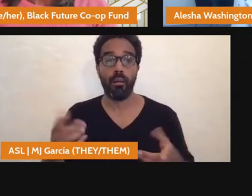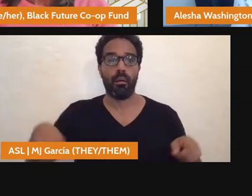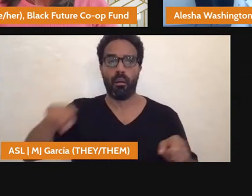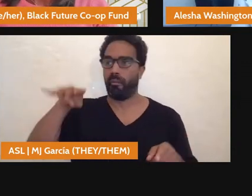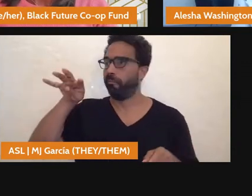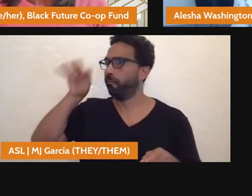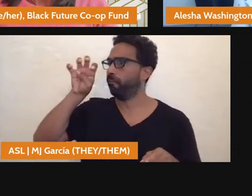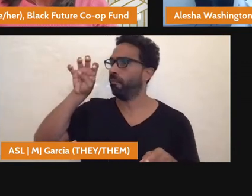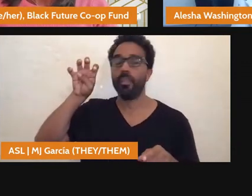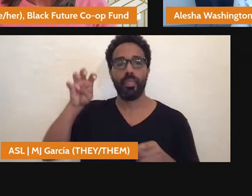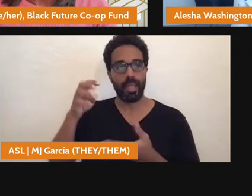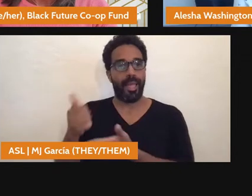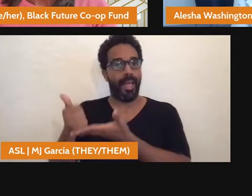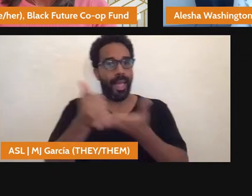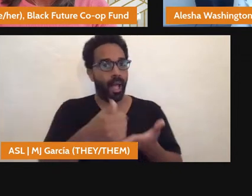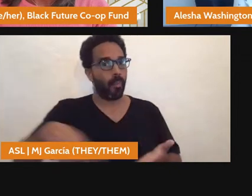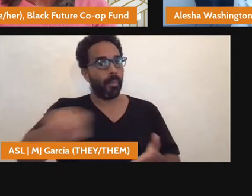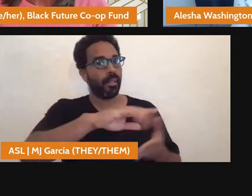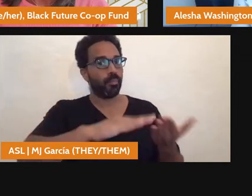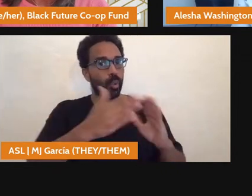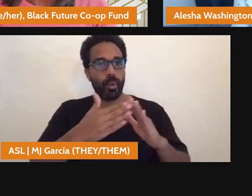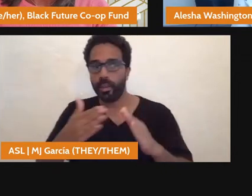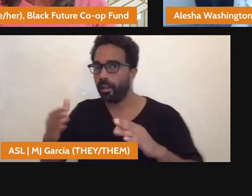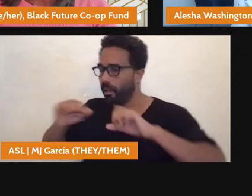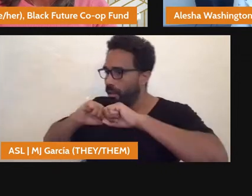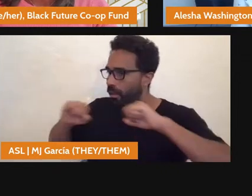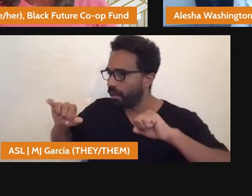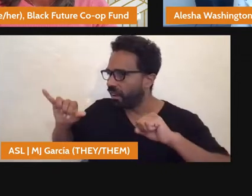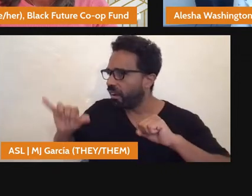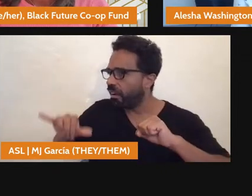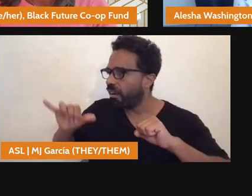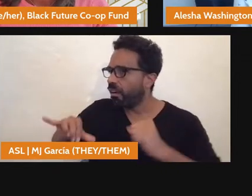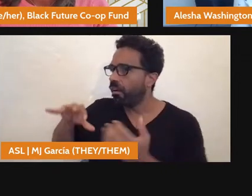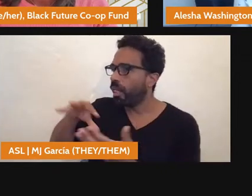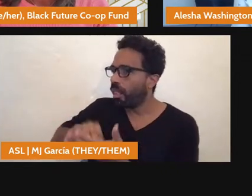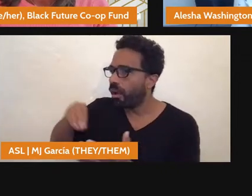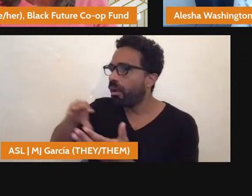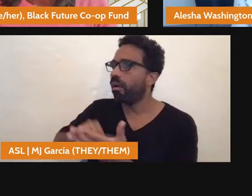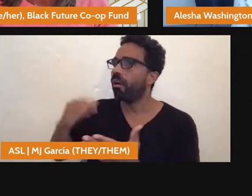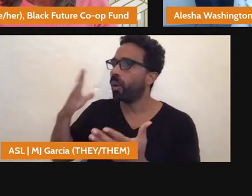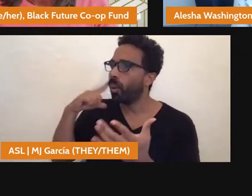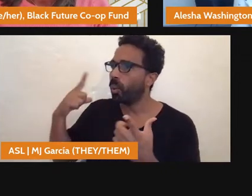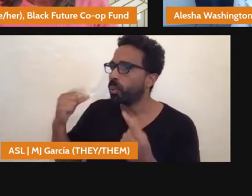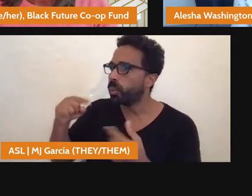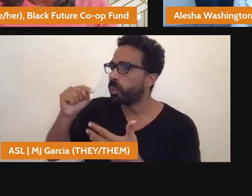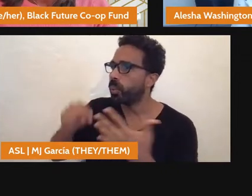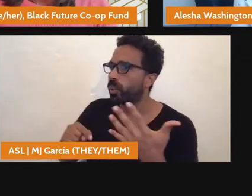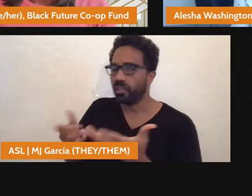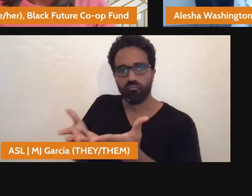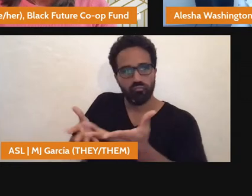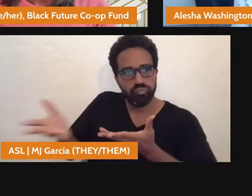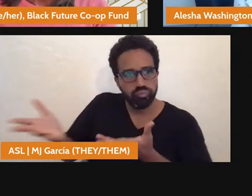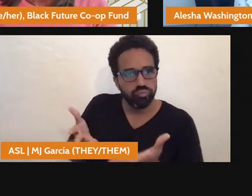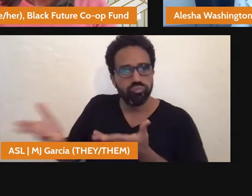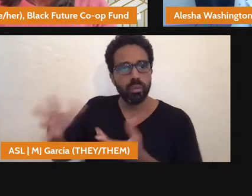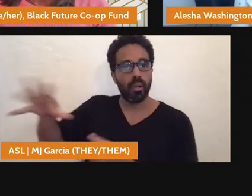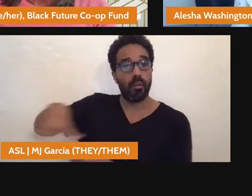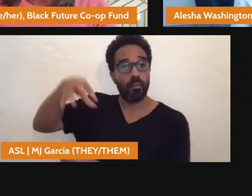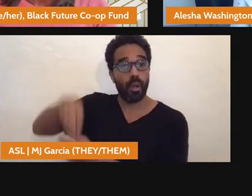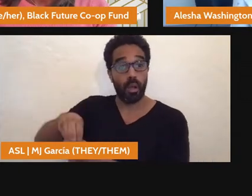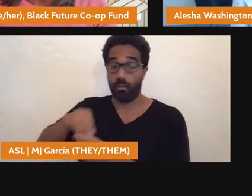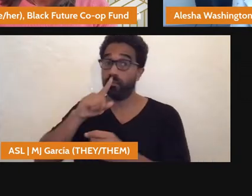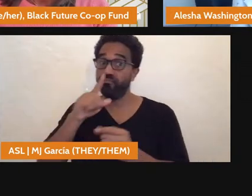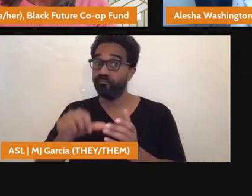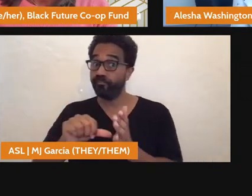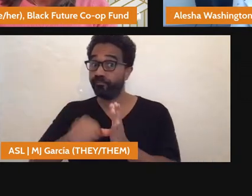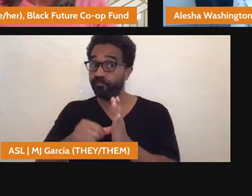foundations to inform strategy. So I think that learning and engagement is super important. And then also compensation